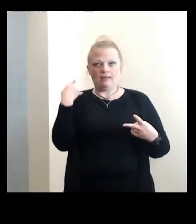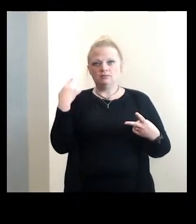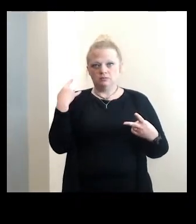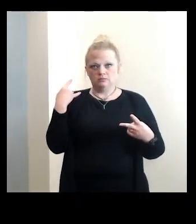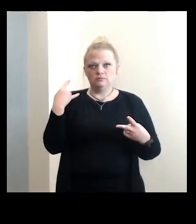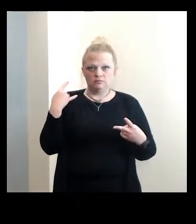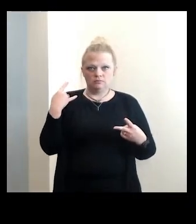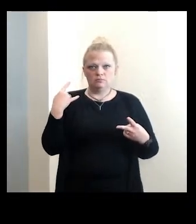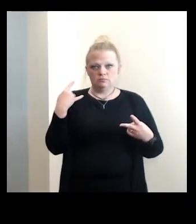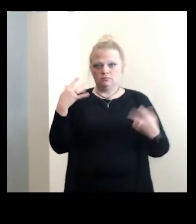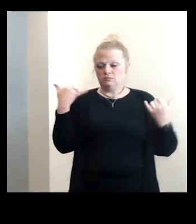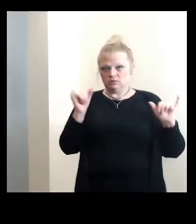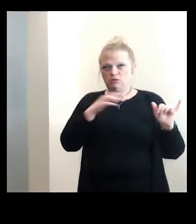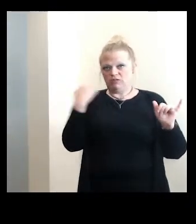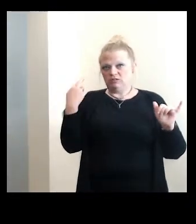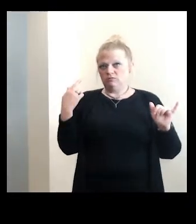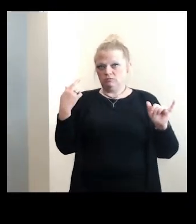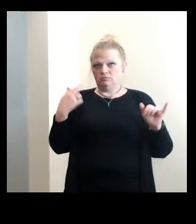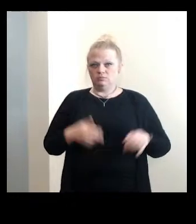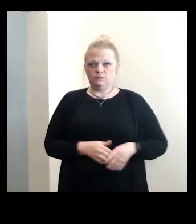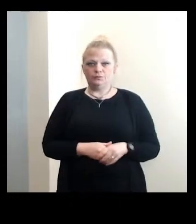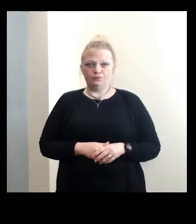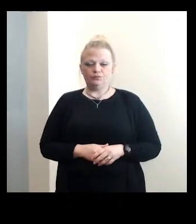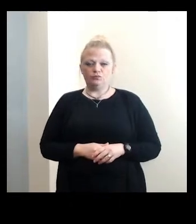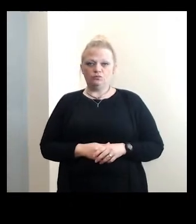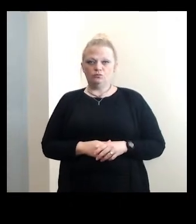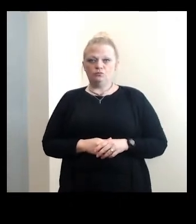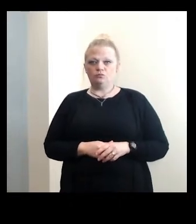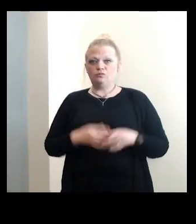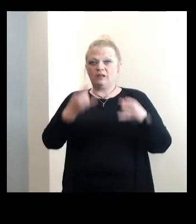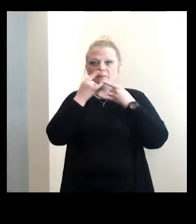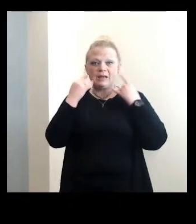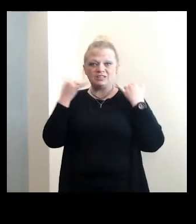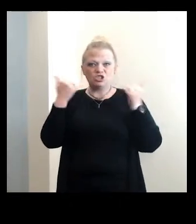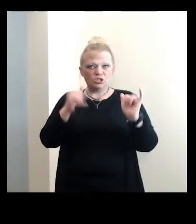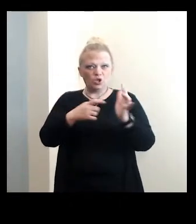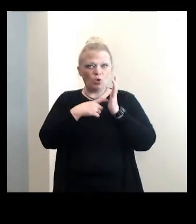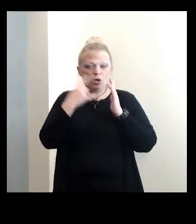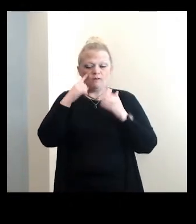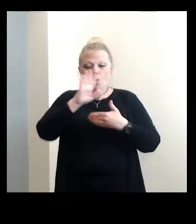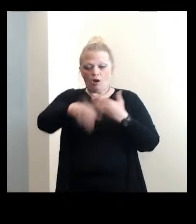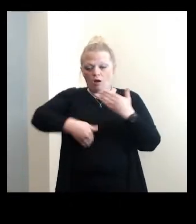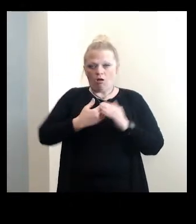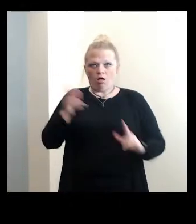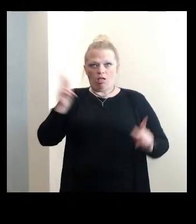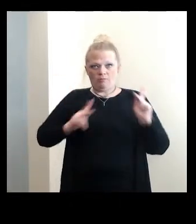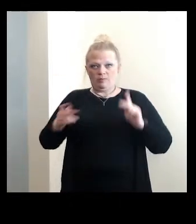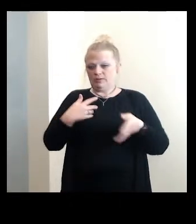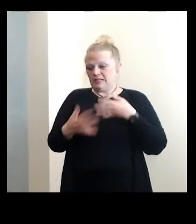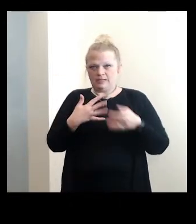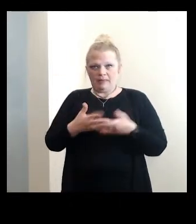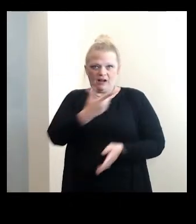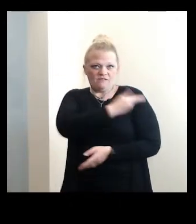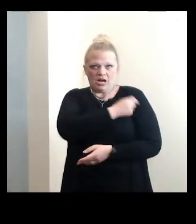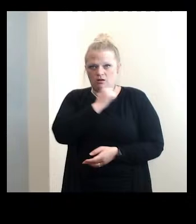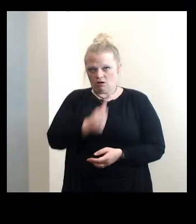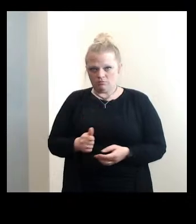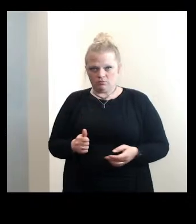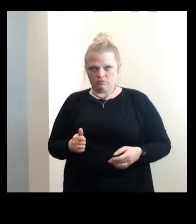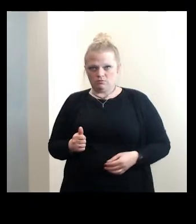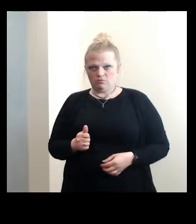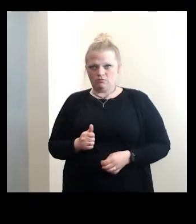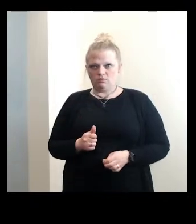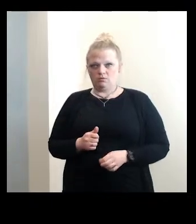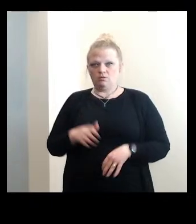wearing a mask. You are still at risk. Masks are still required for all persons, regardless of whether they're vaccinated or